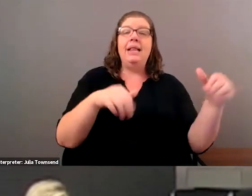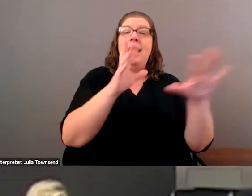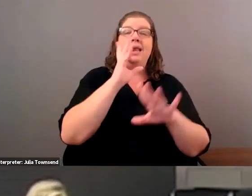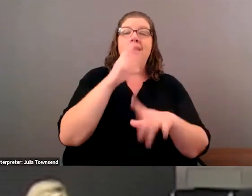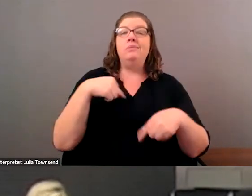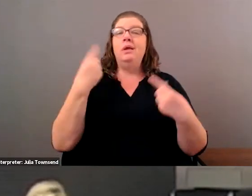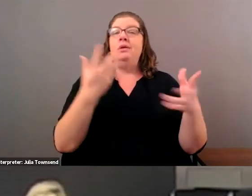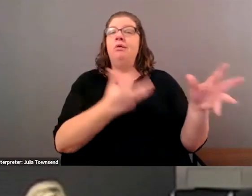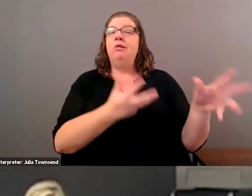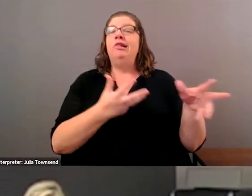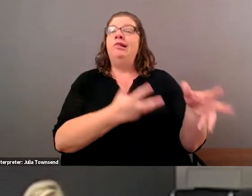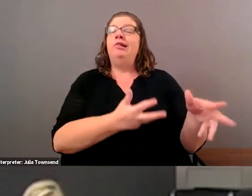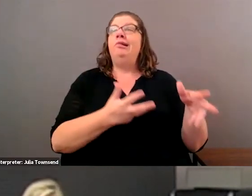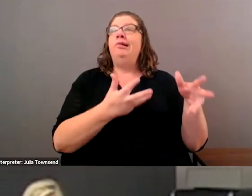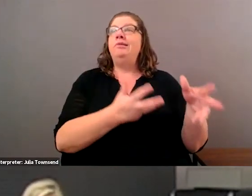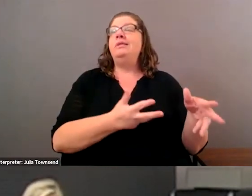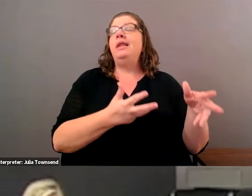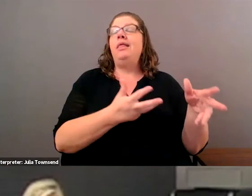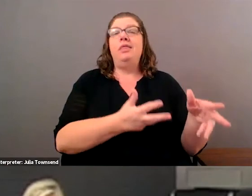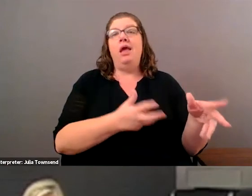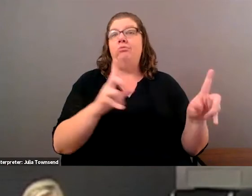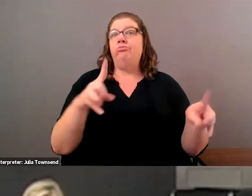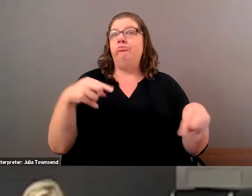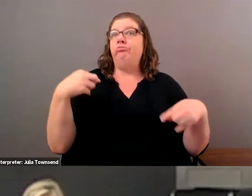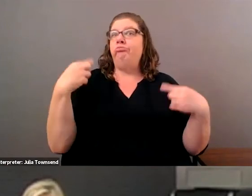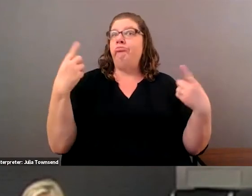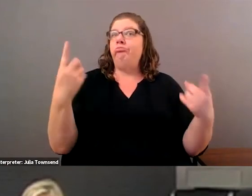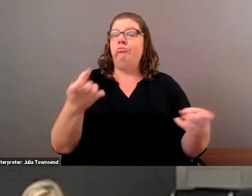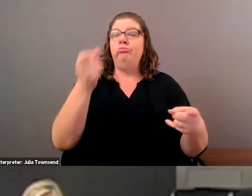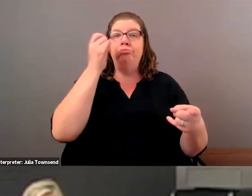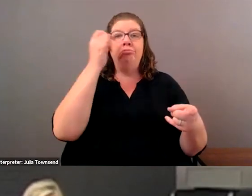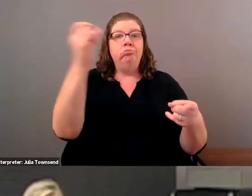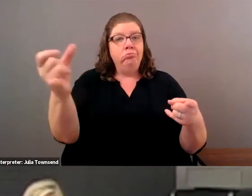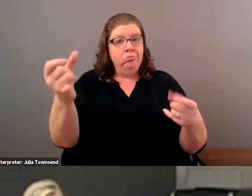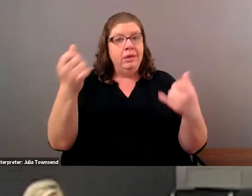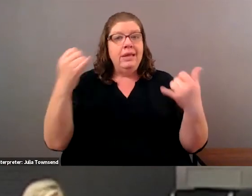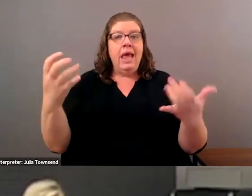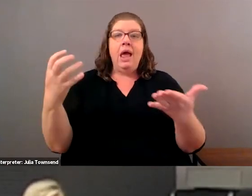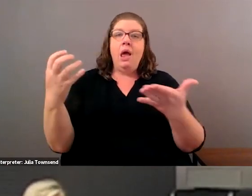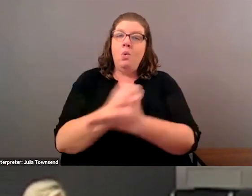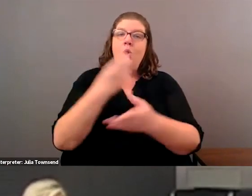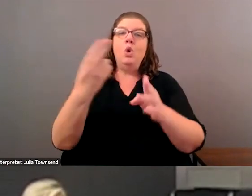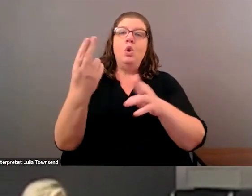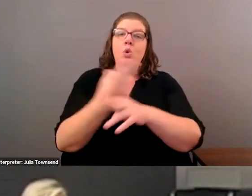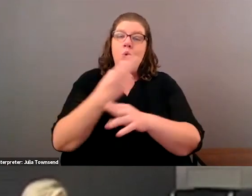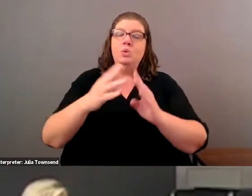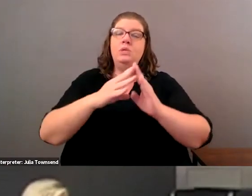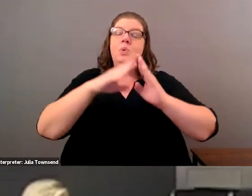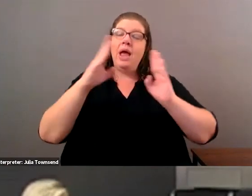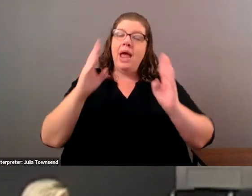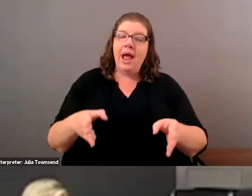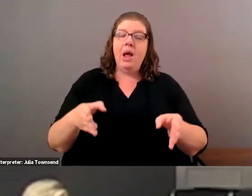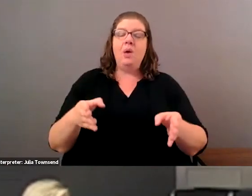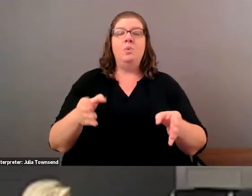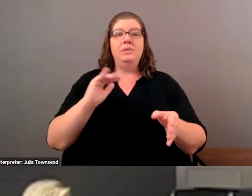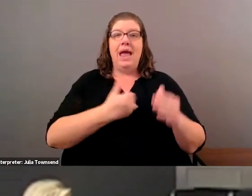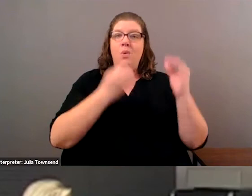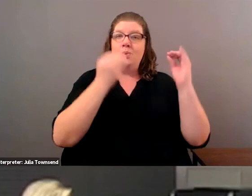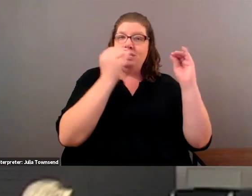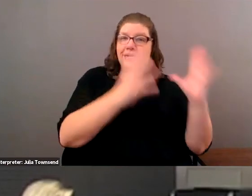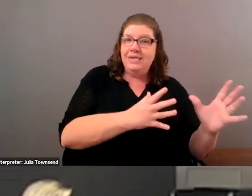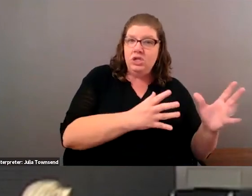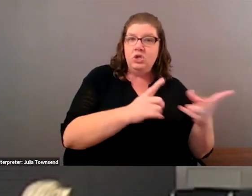basically sitting there for a long time will now be used to house our teachers, house